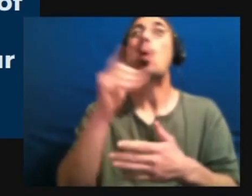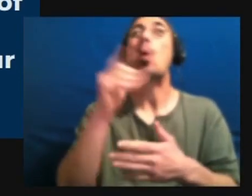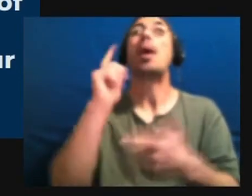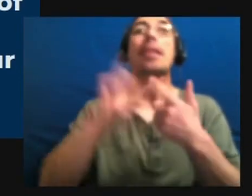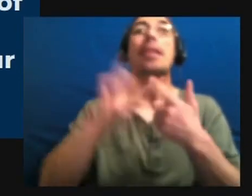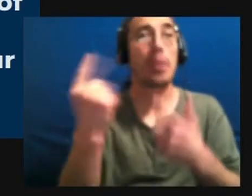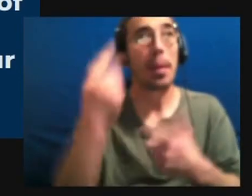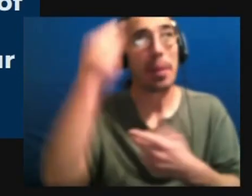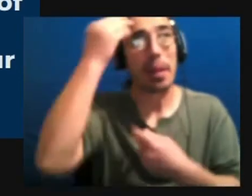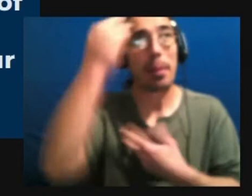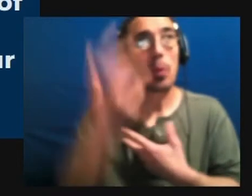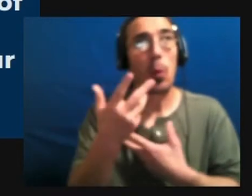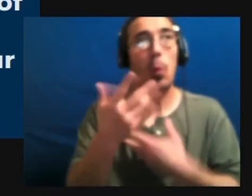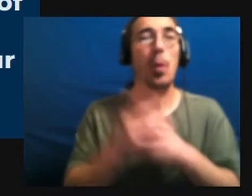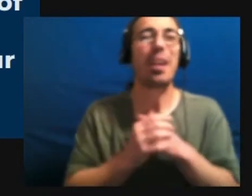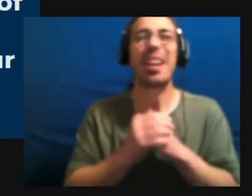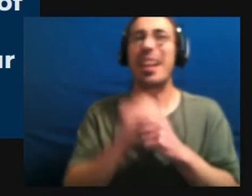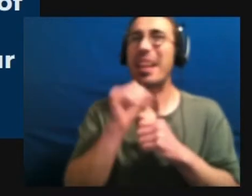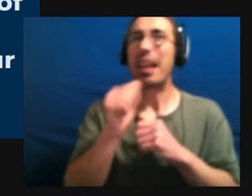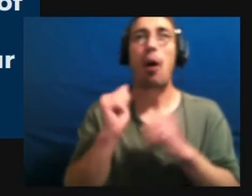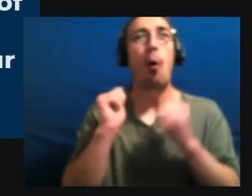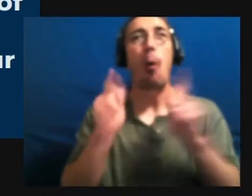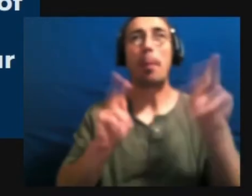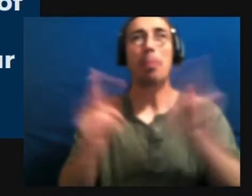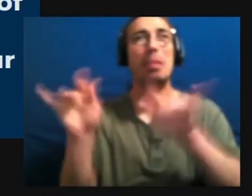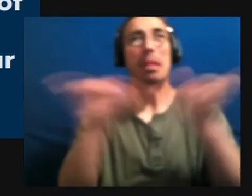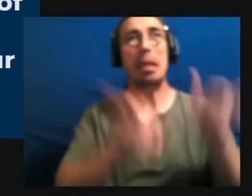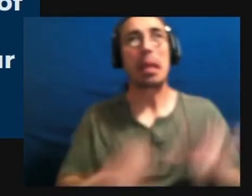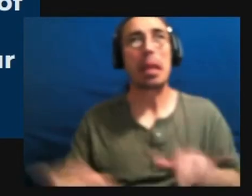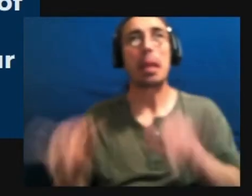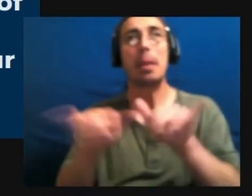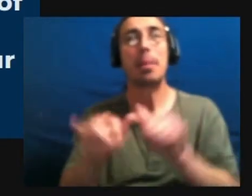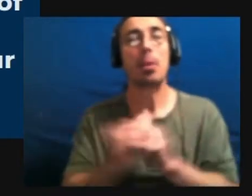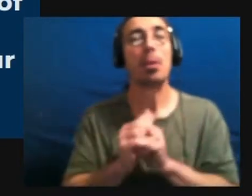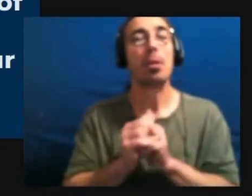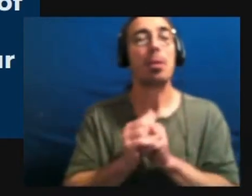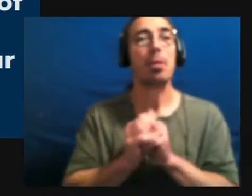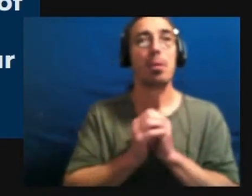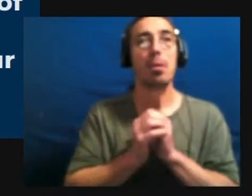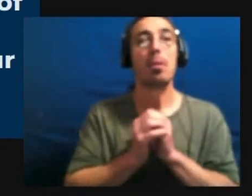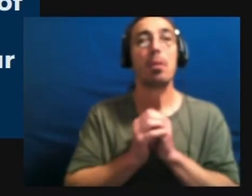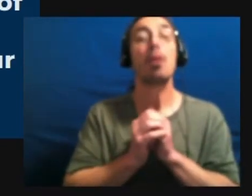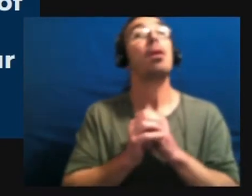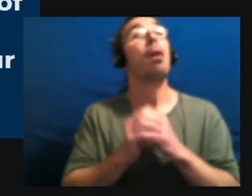that. I had no idea that most people didn't see color when they hear music,